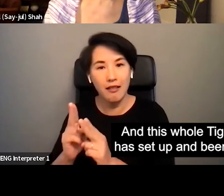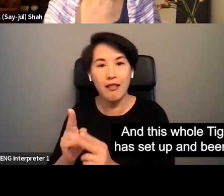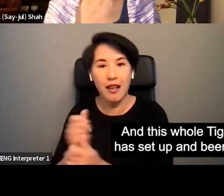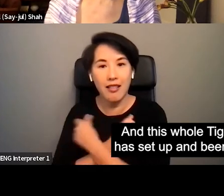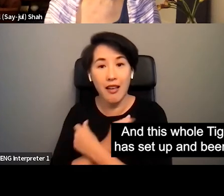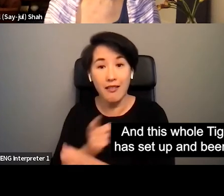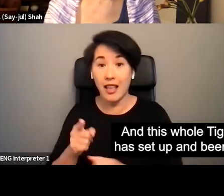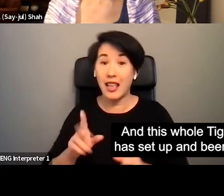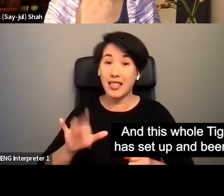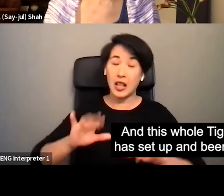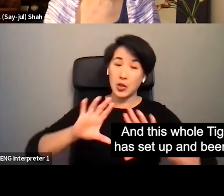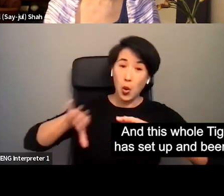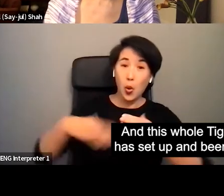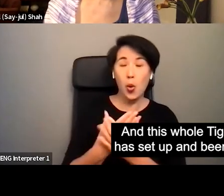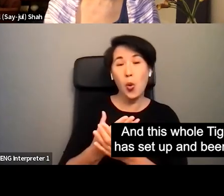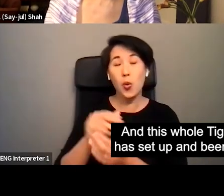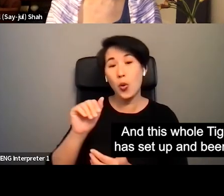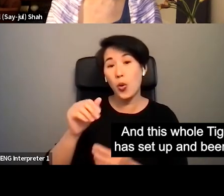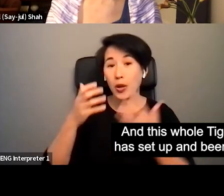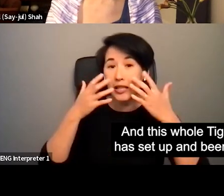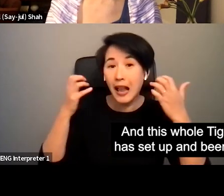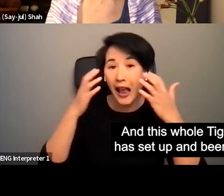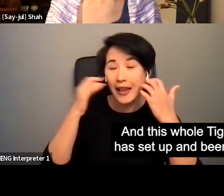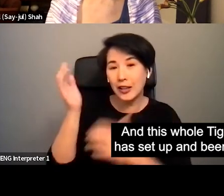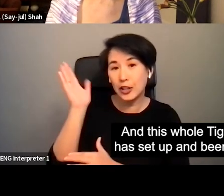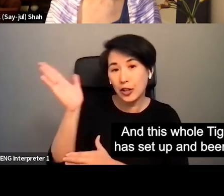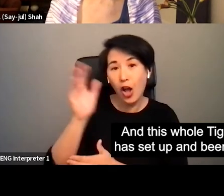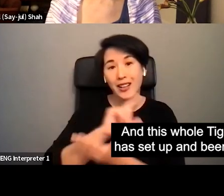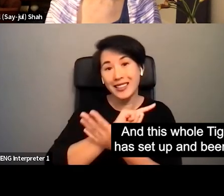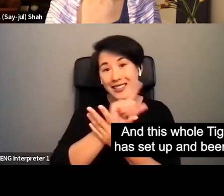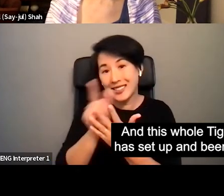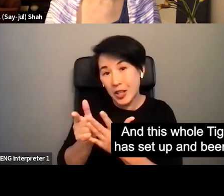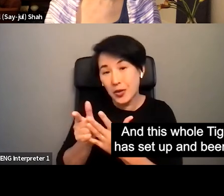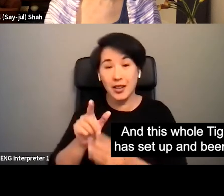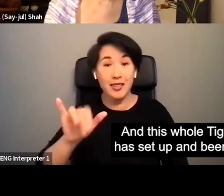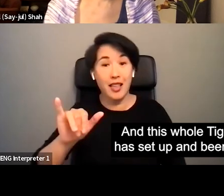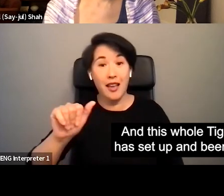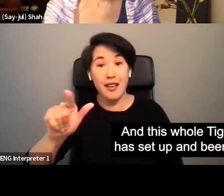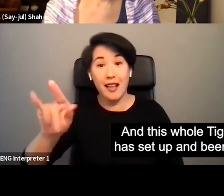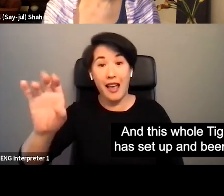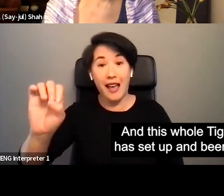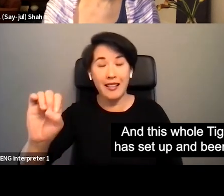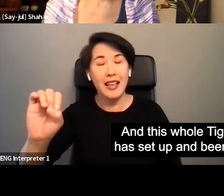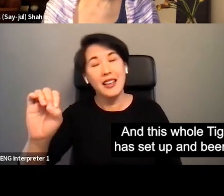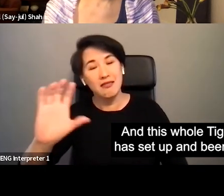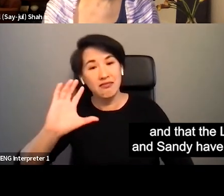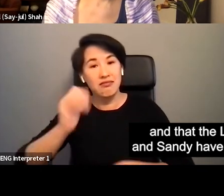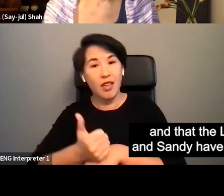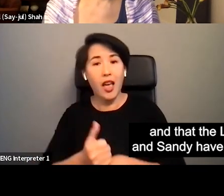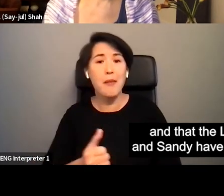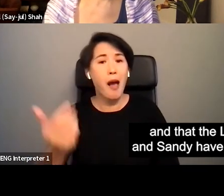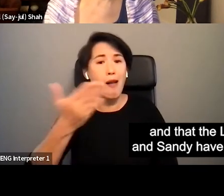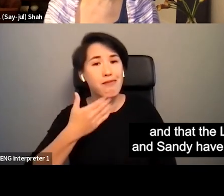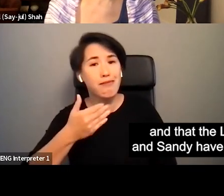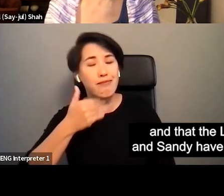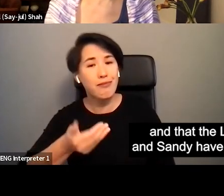series that Alice has set up and been so kind to invite us into, and that